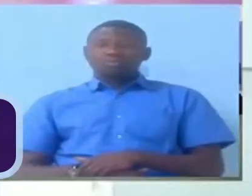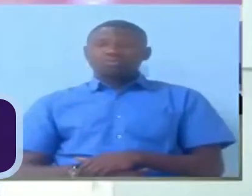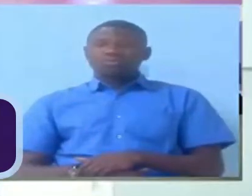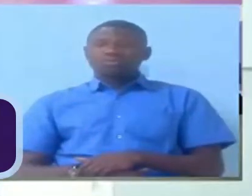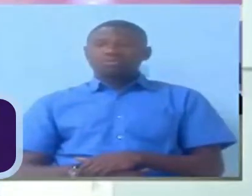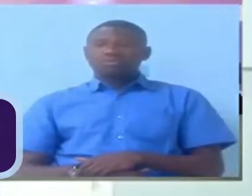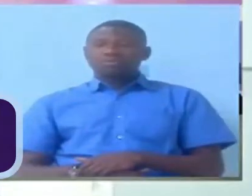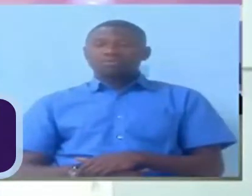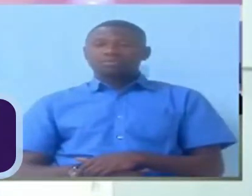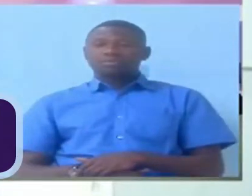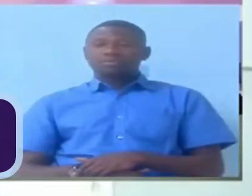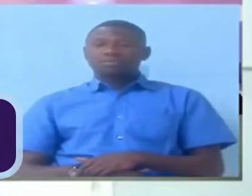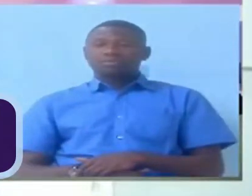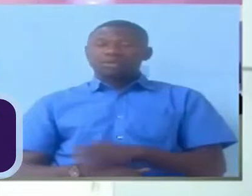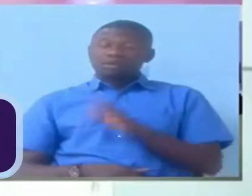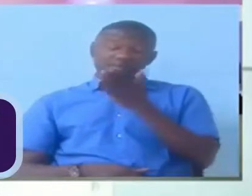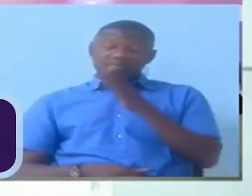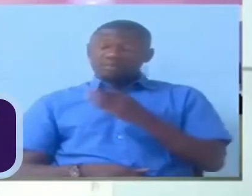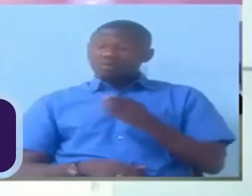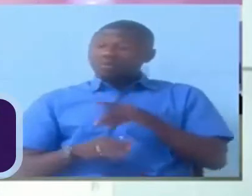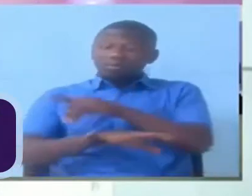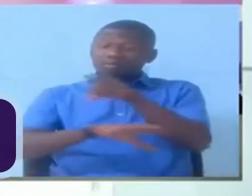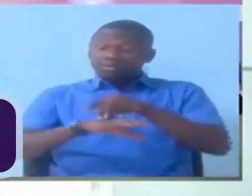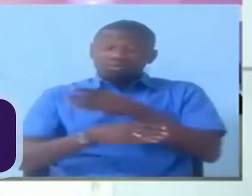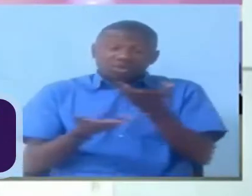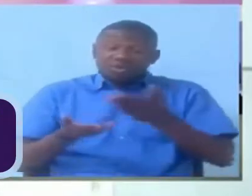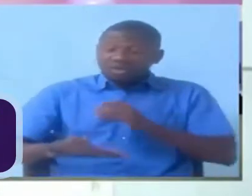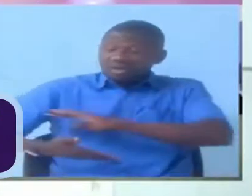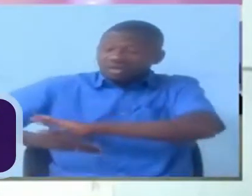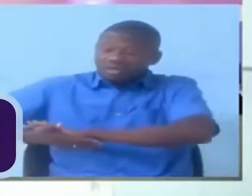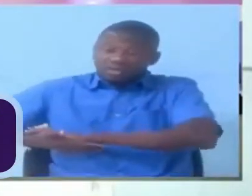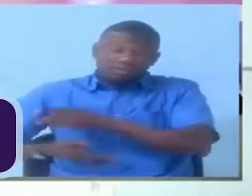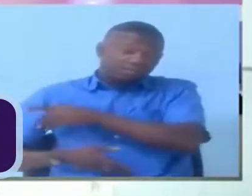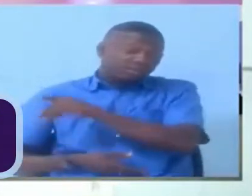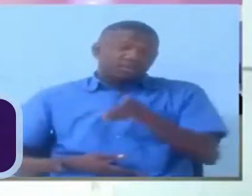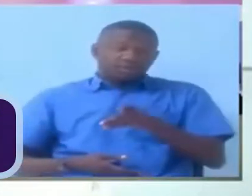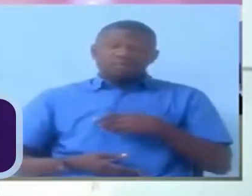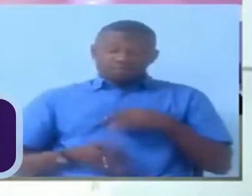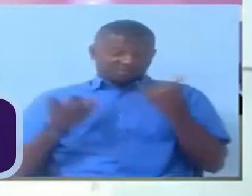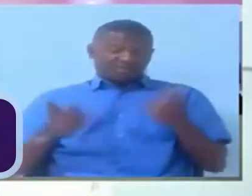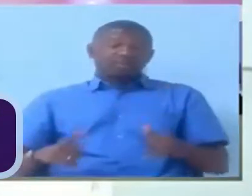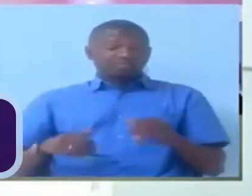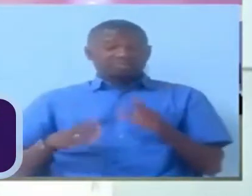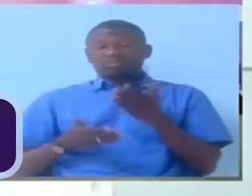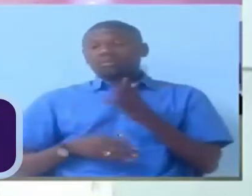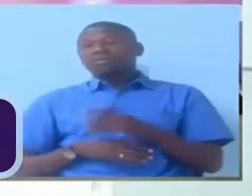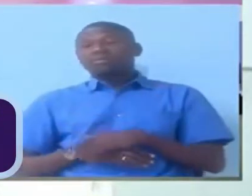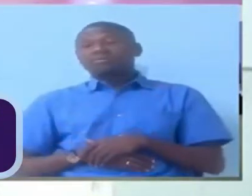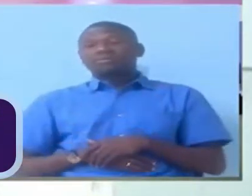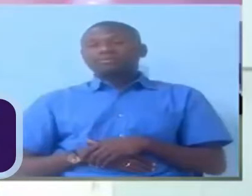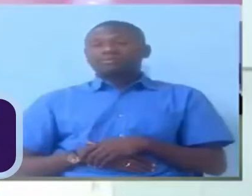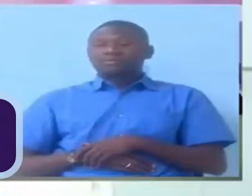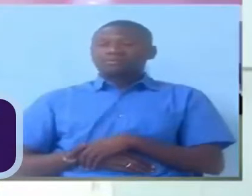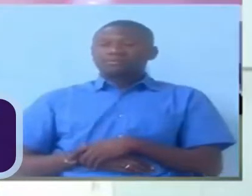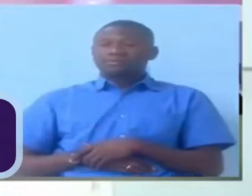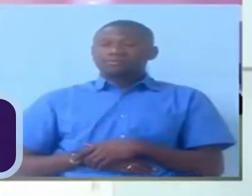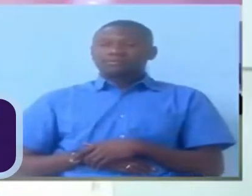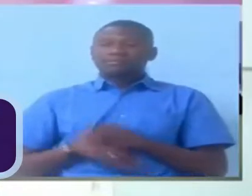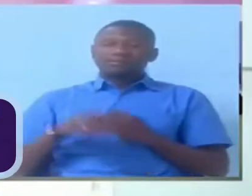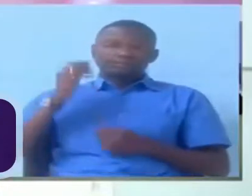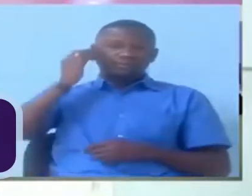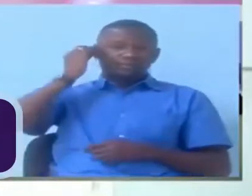now. But that is something that everybody will remember. You